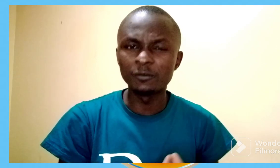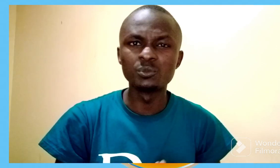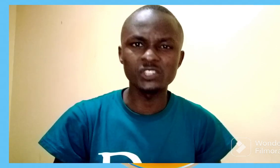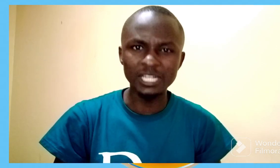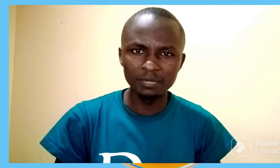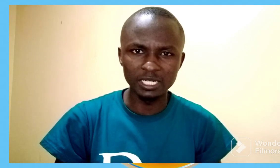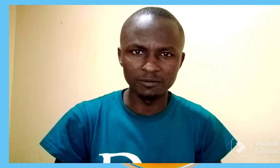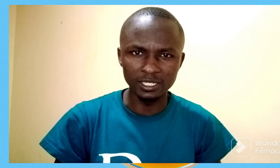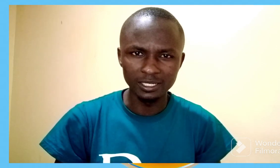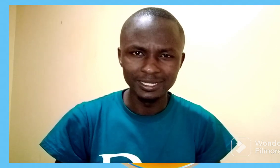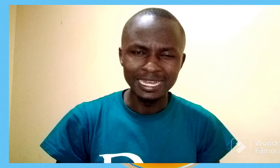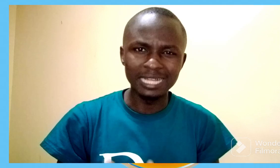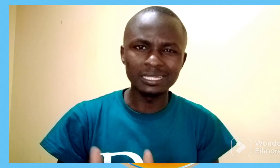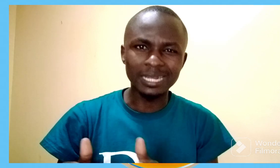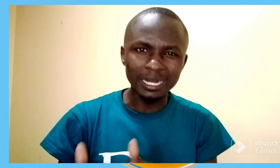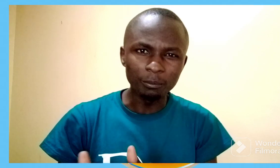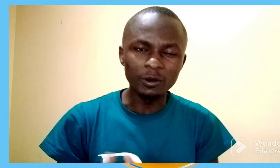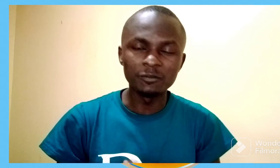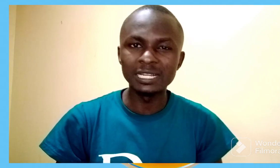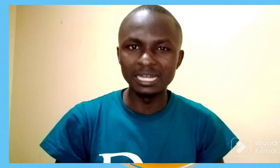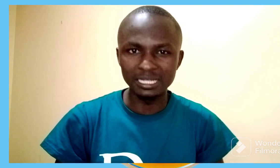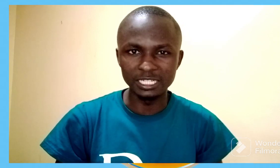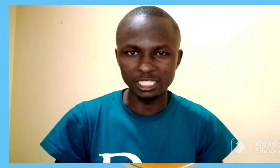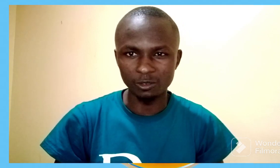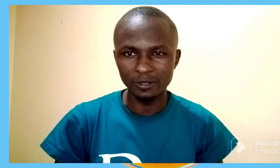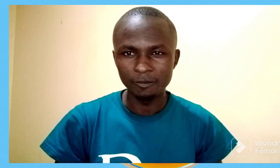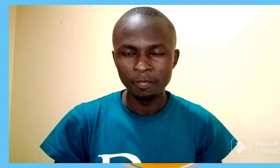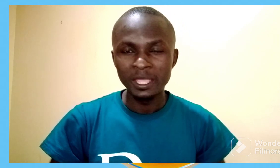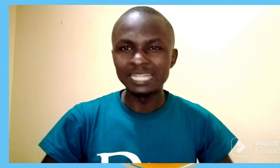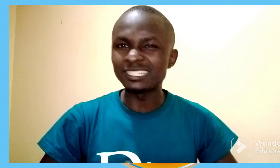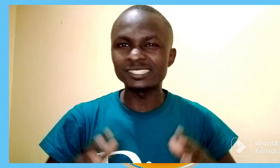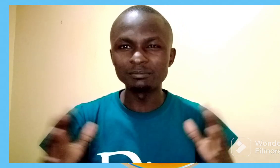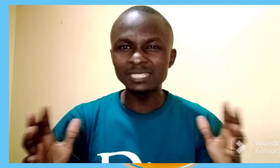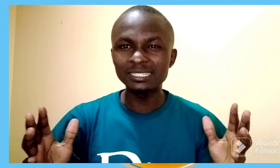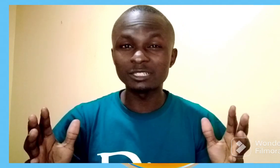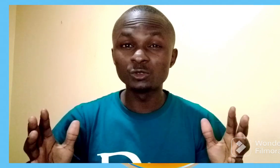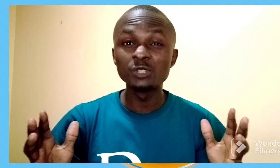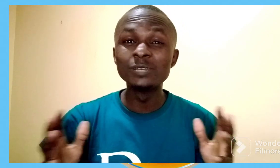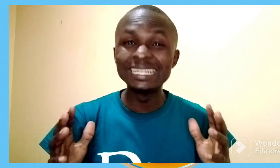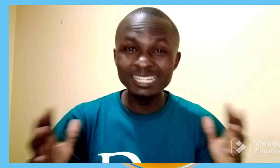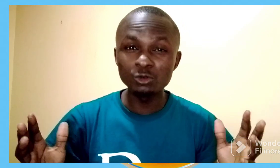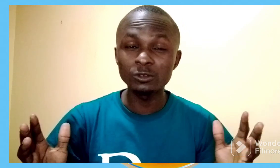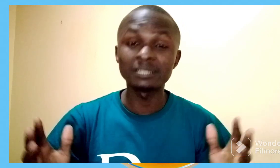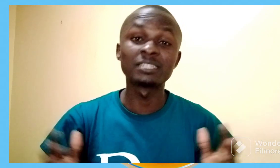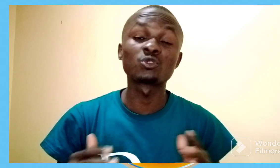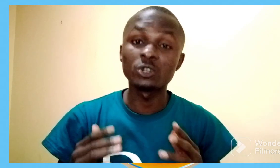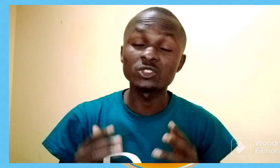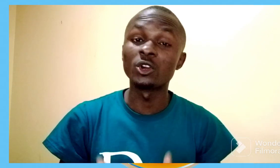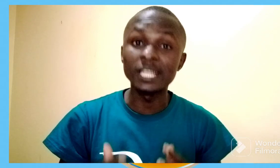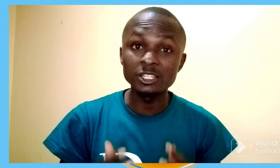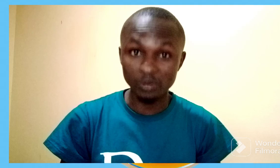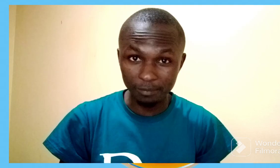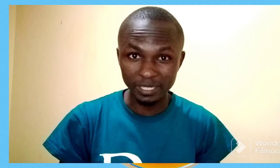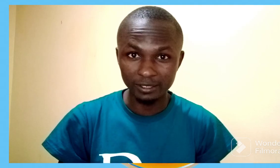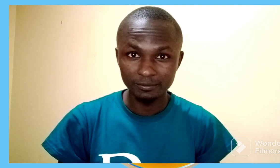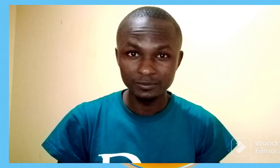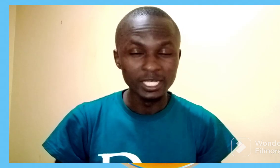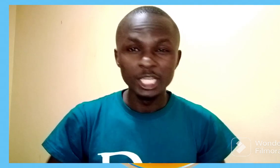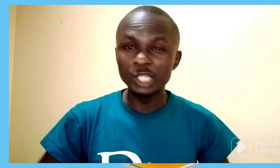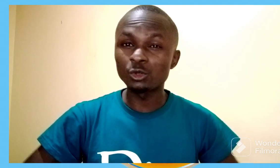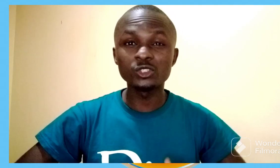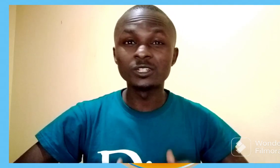camp of Musalia Mudavadi and the camp of Rigathi Gachagua, it is something that we knew that this was going to